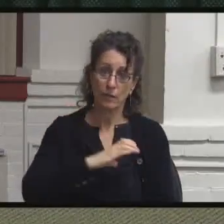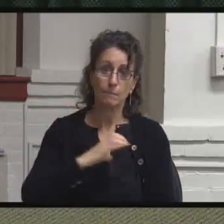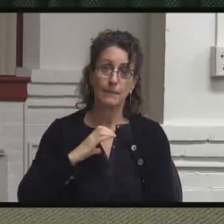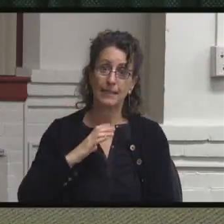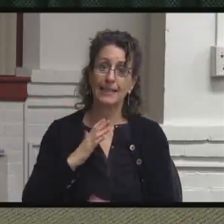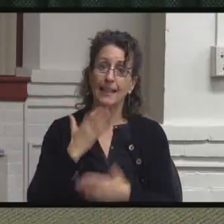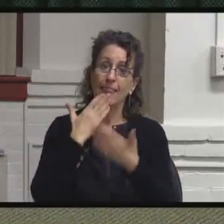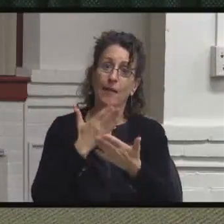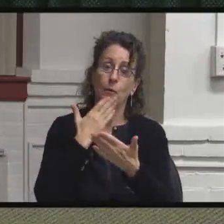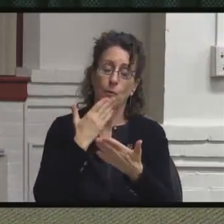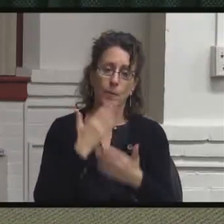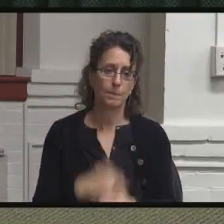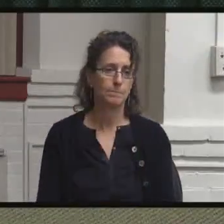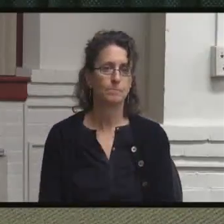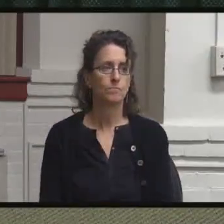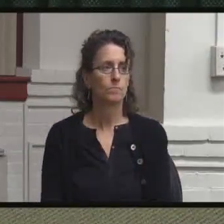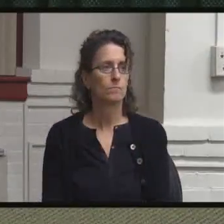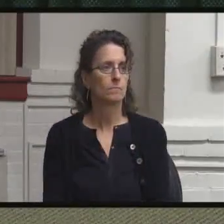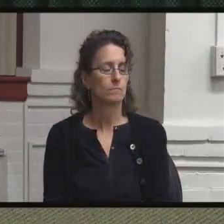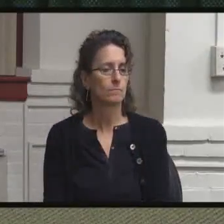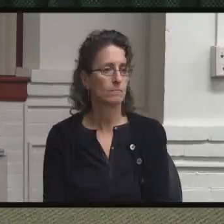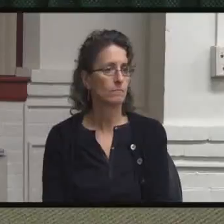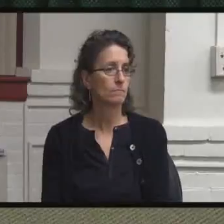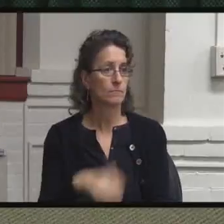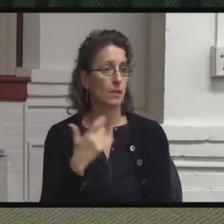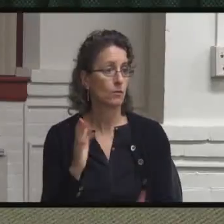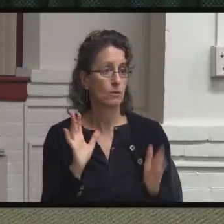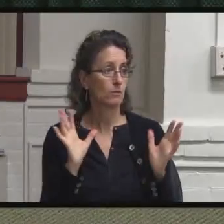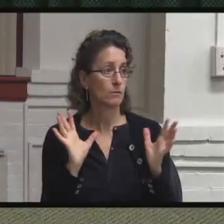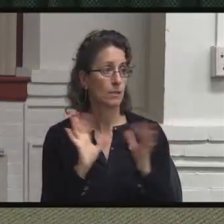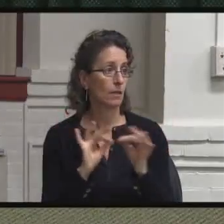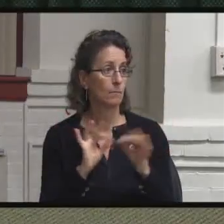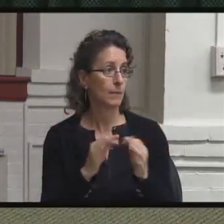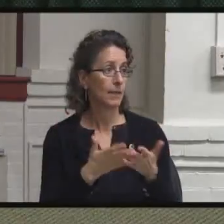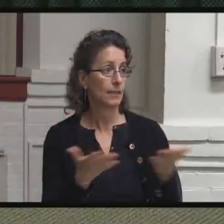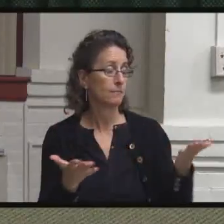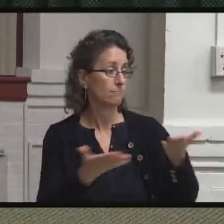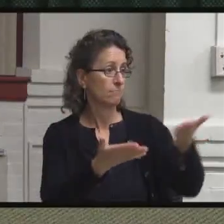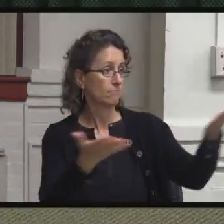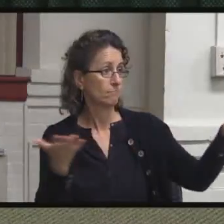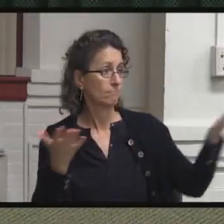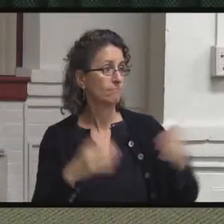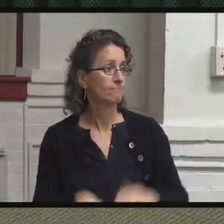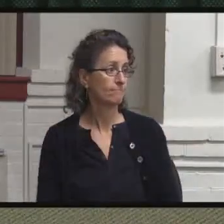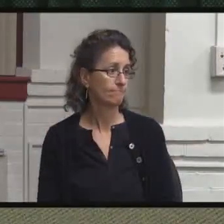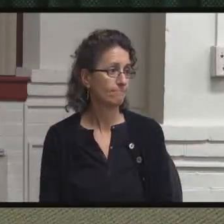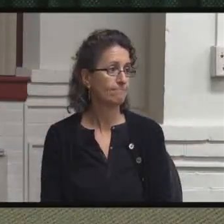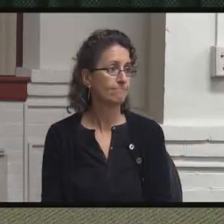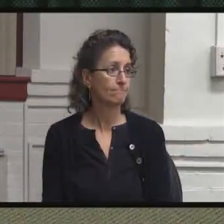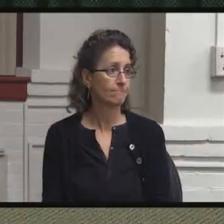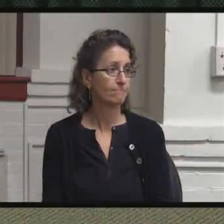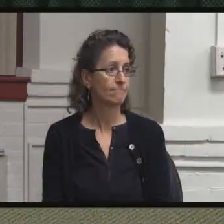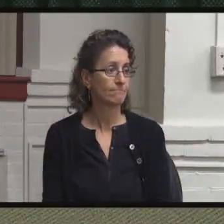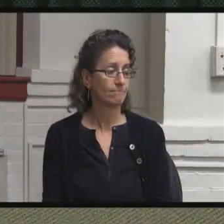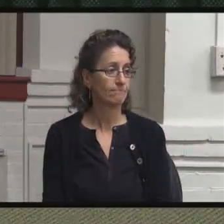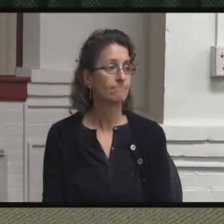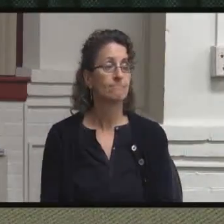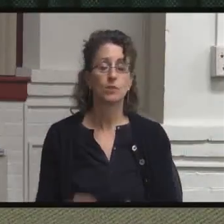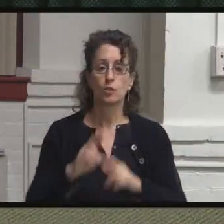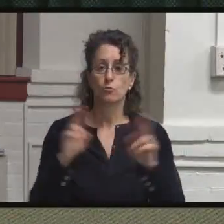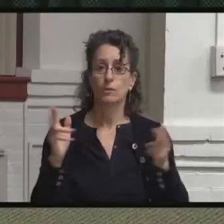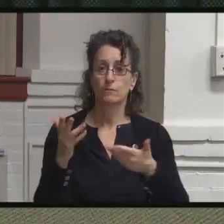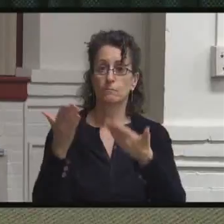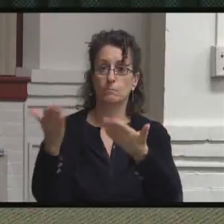your work. Thank you. Is there other comments from the board? Anybody in attendance want to speak to these matters? We're ready for